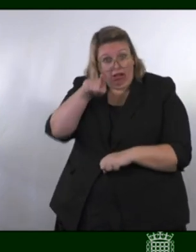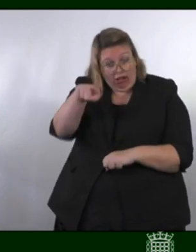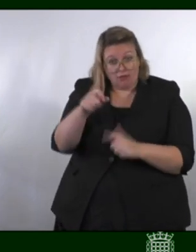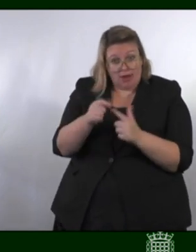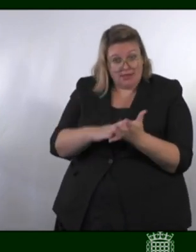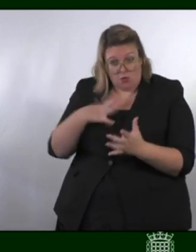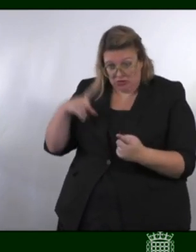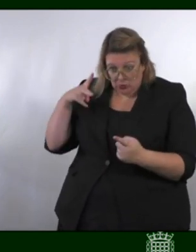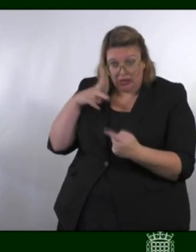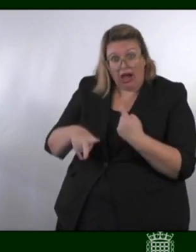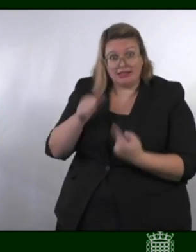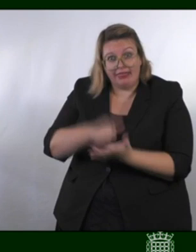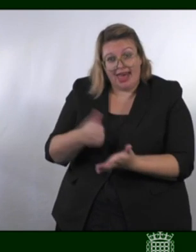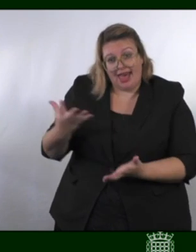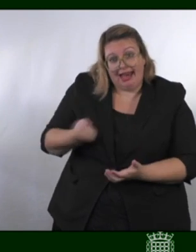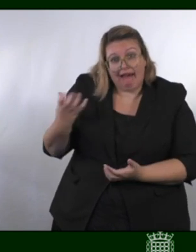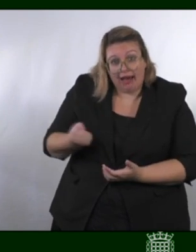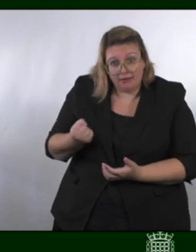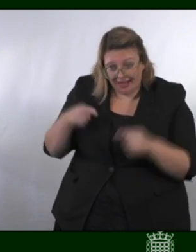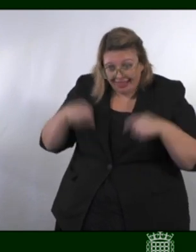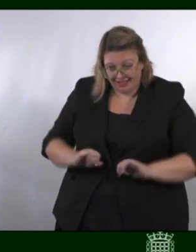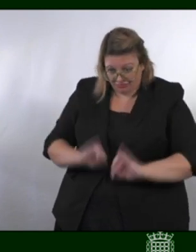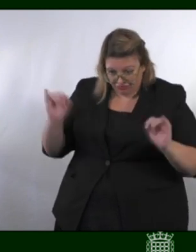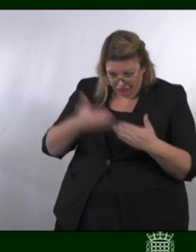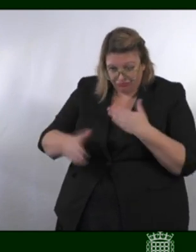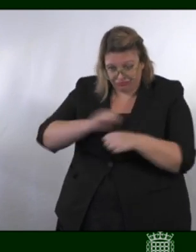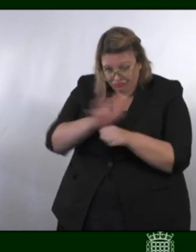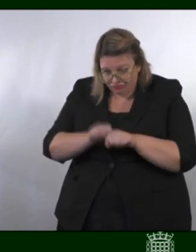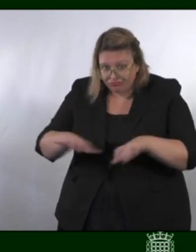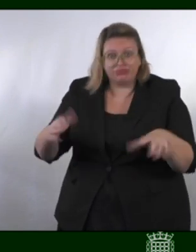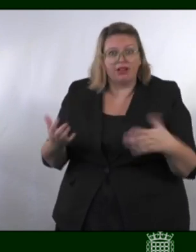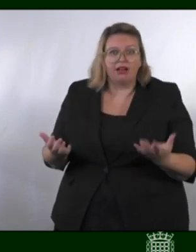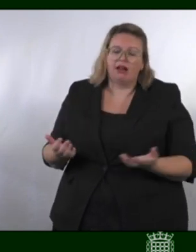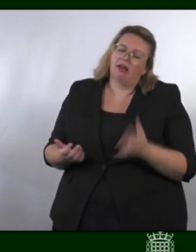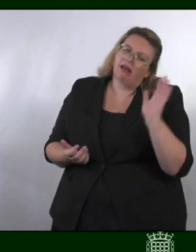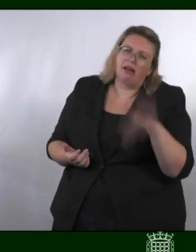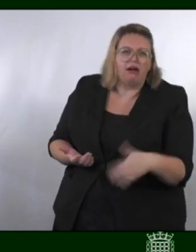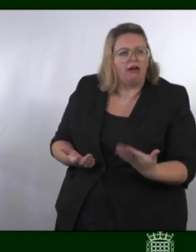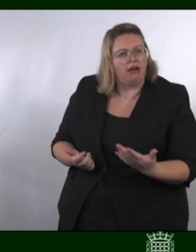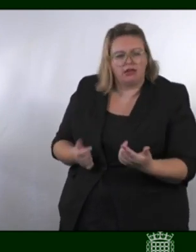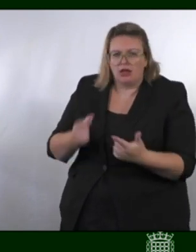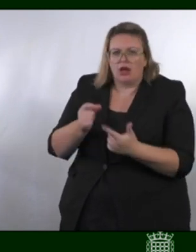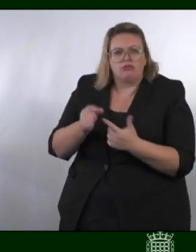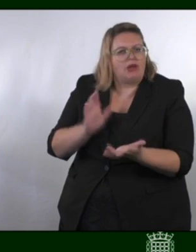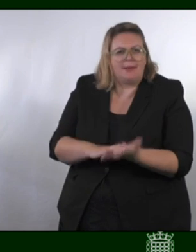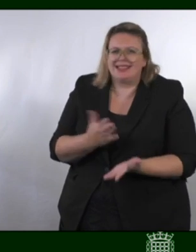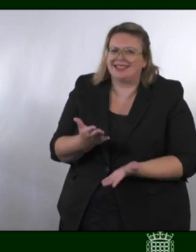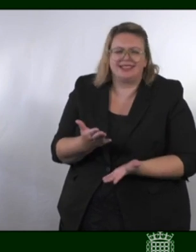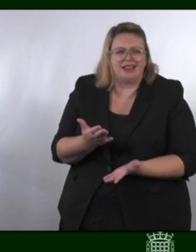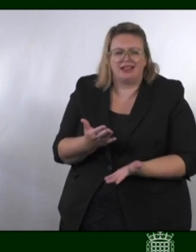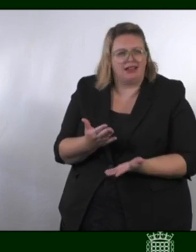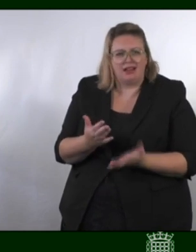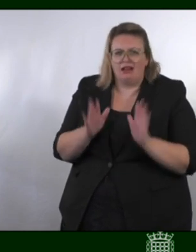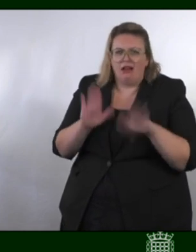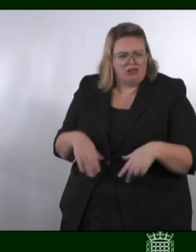the middle of a pandemic. It is clear that the Prime Minister has made a deliberate decision to let unemployment soar, just like